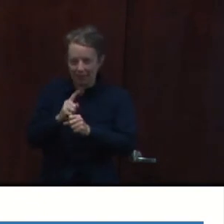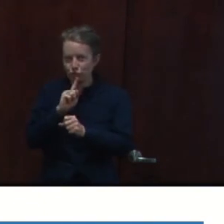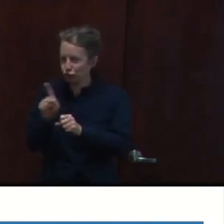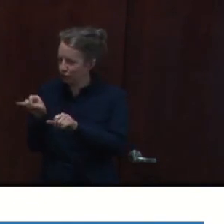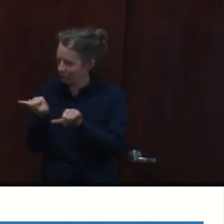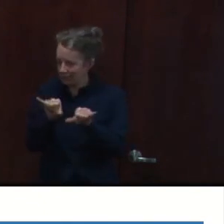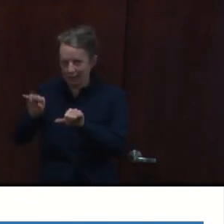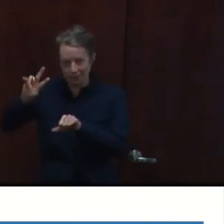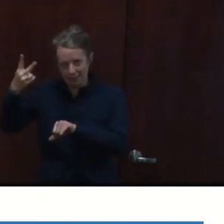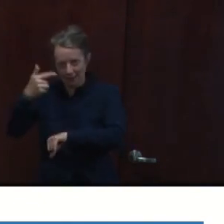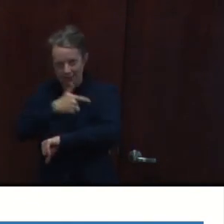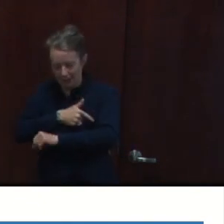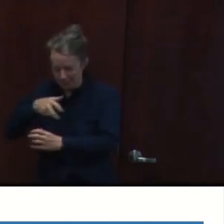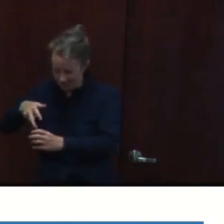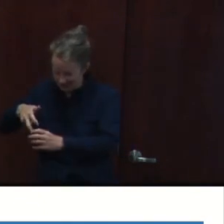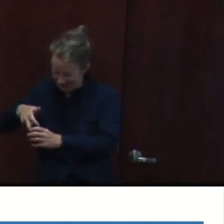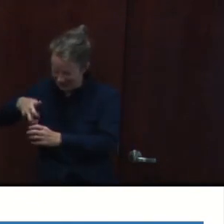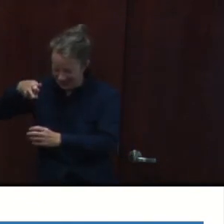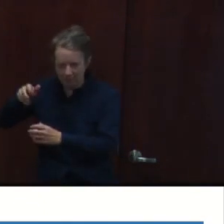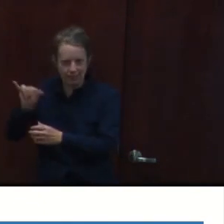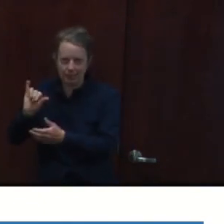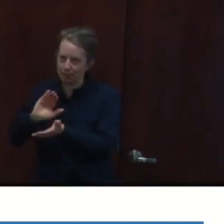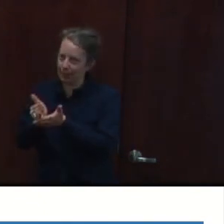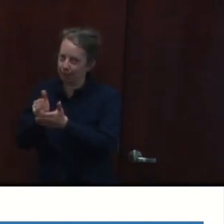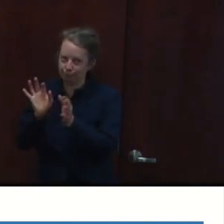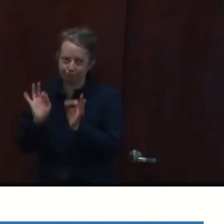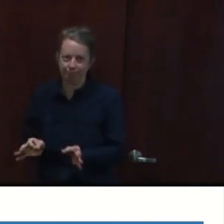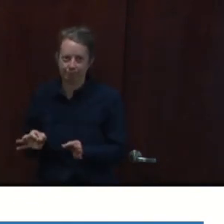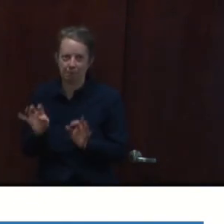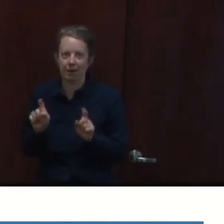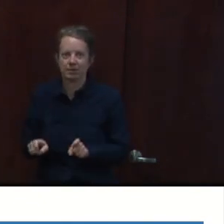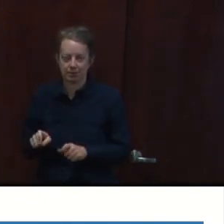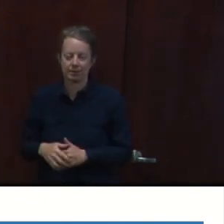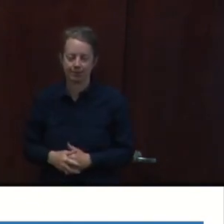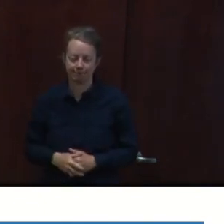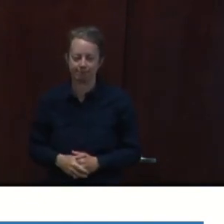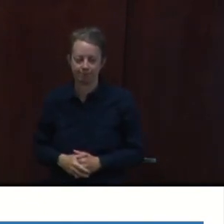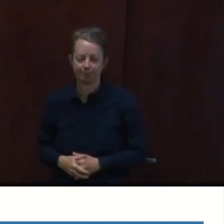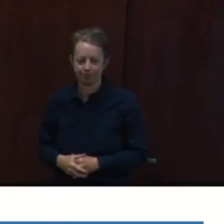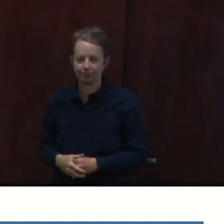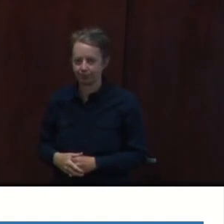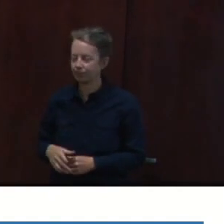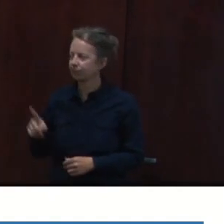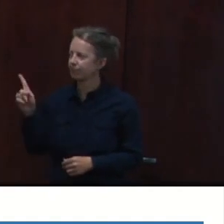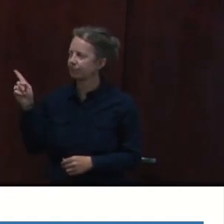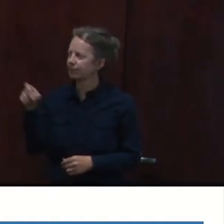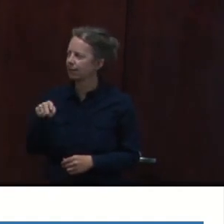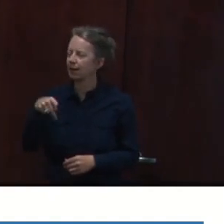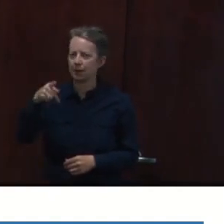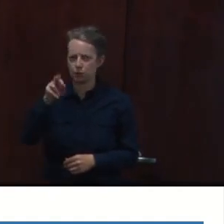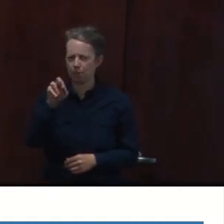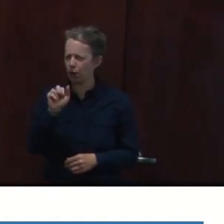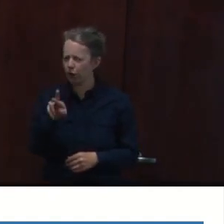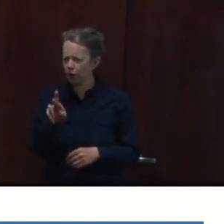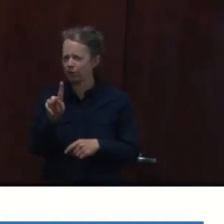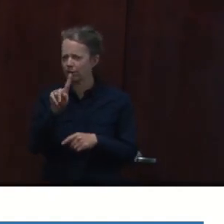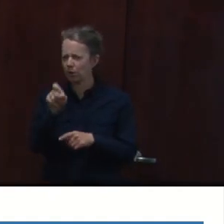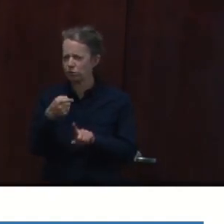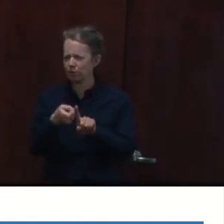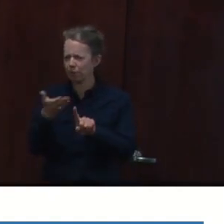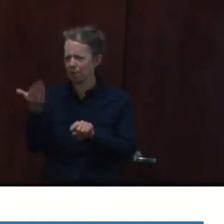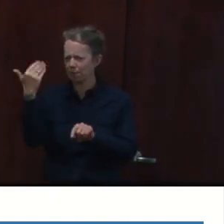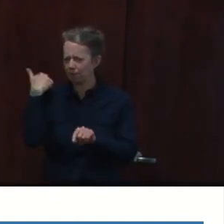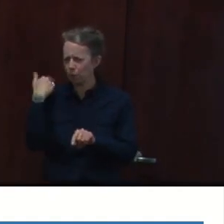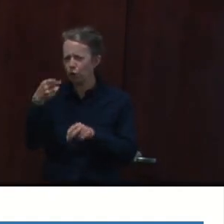just as much. Okay. And then my question from before, I guess briefly, can you explain to us